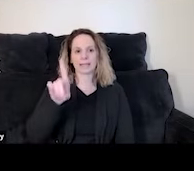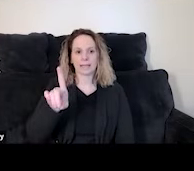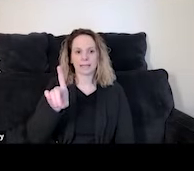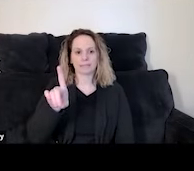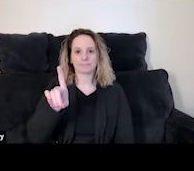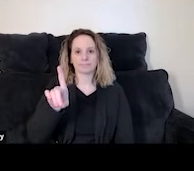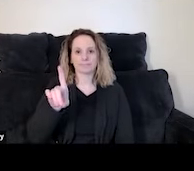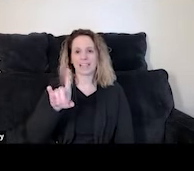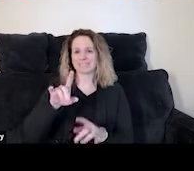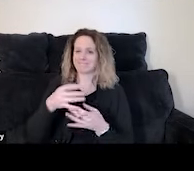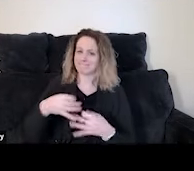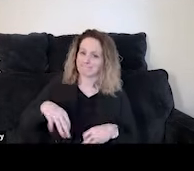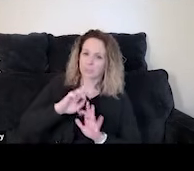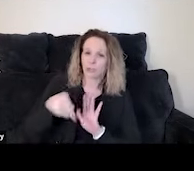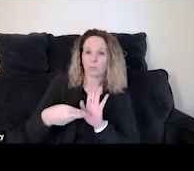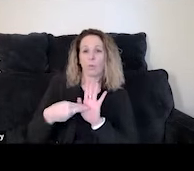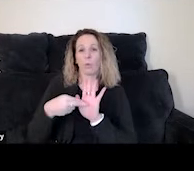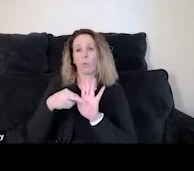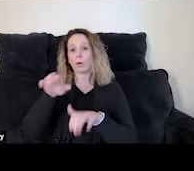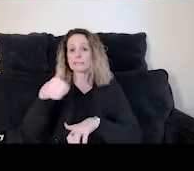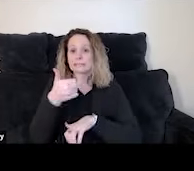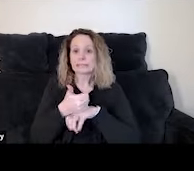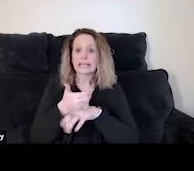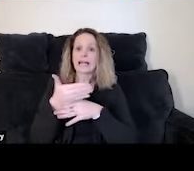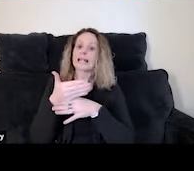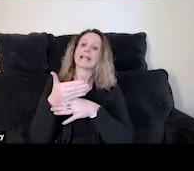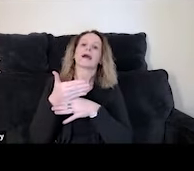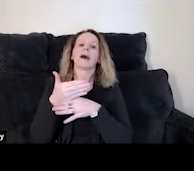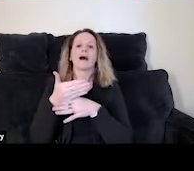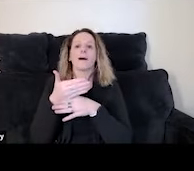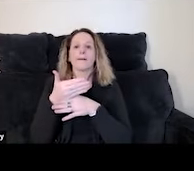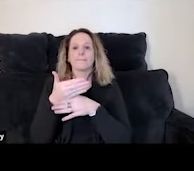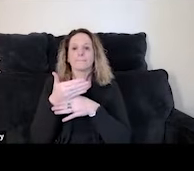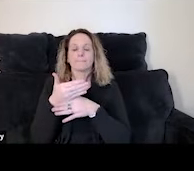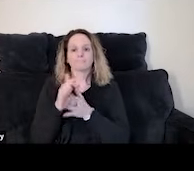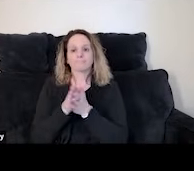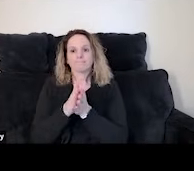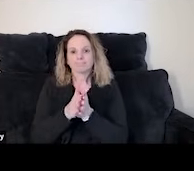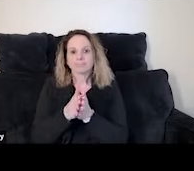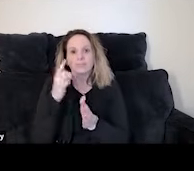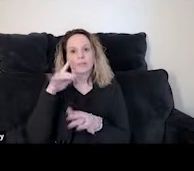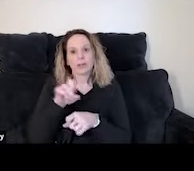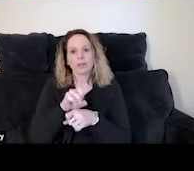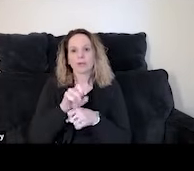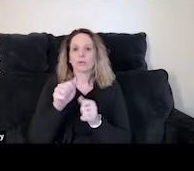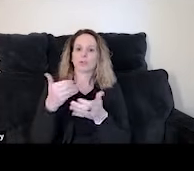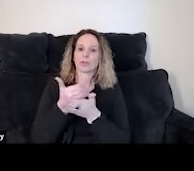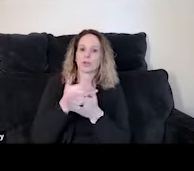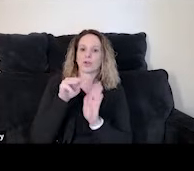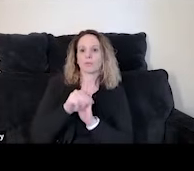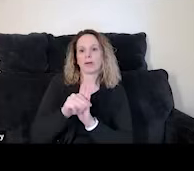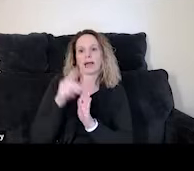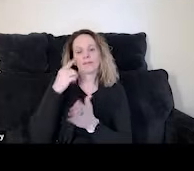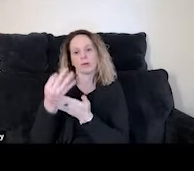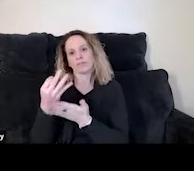in helping to put together a shared governance structure that would drive this work through a new model of